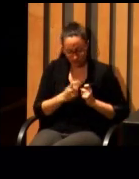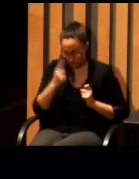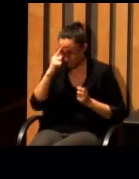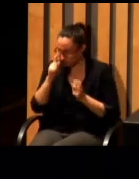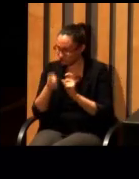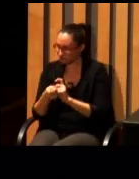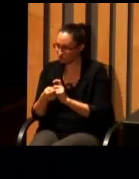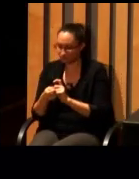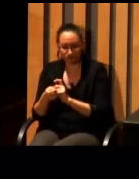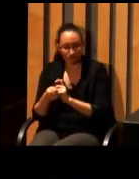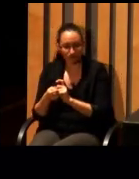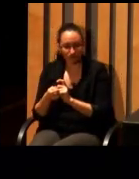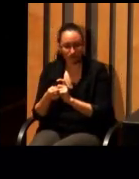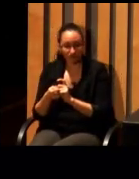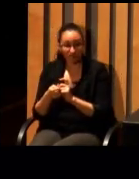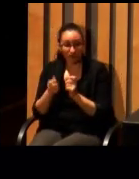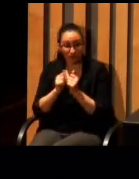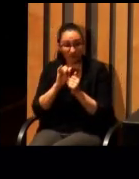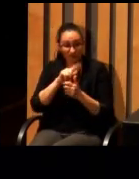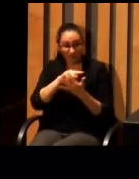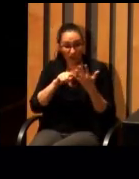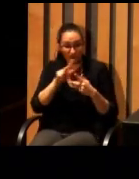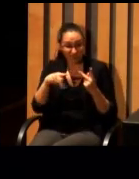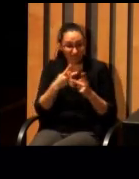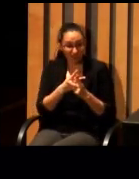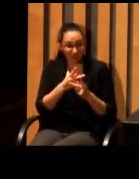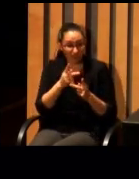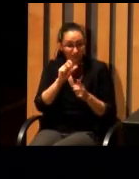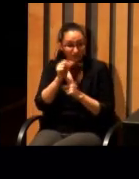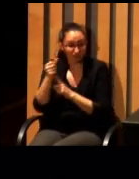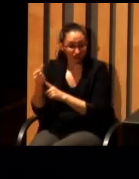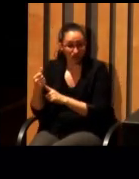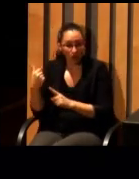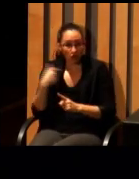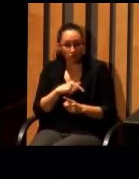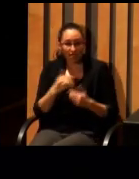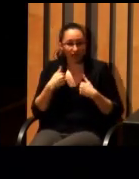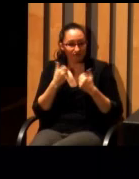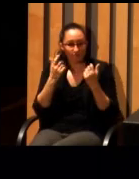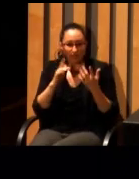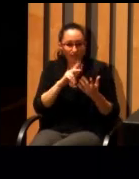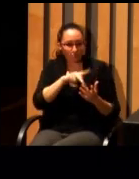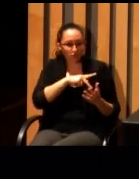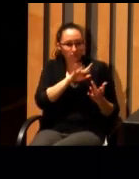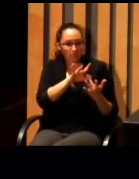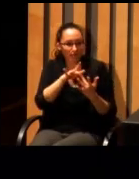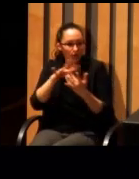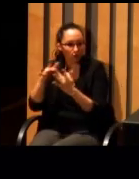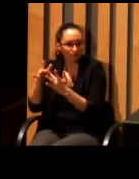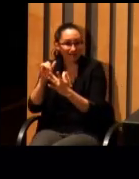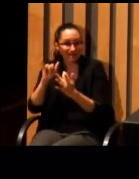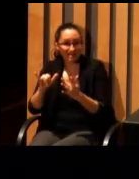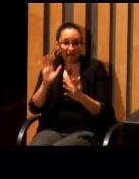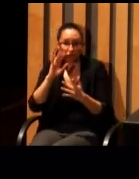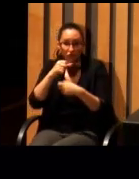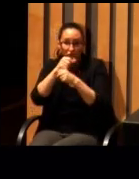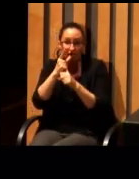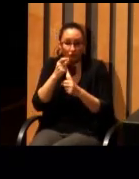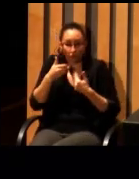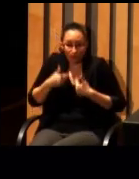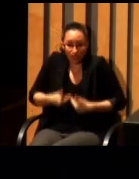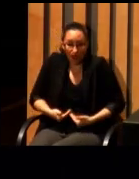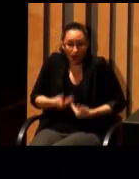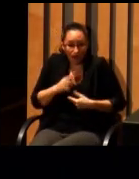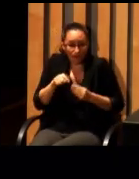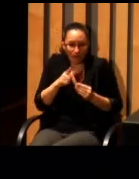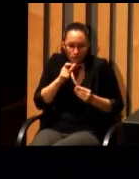of individuals and in conversation with other individuals in all the personal networks that we have, right? They produce our collective sense of culture and